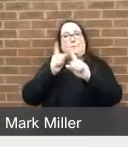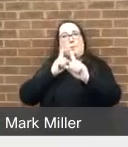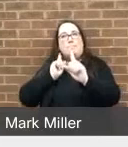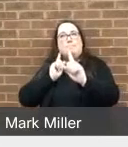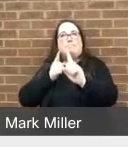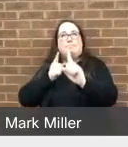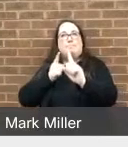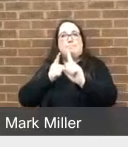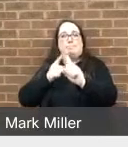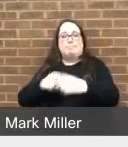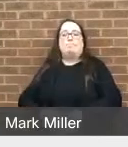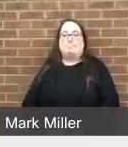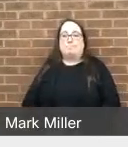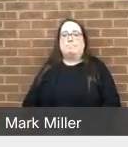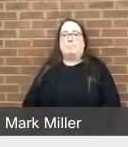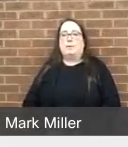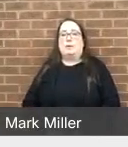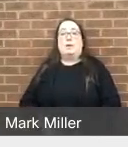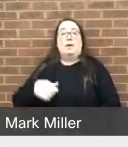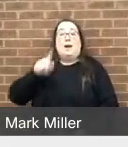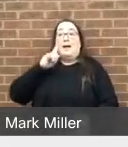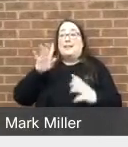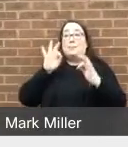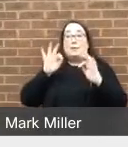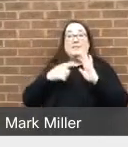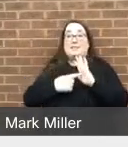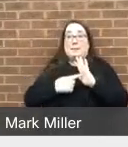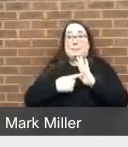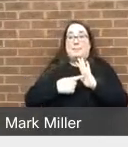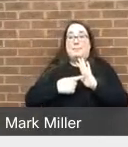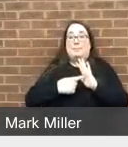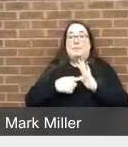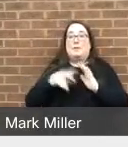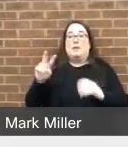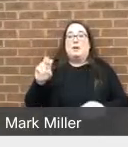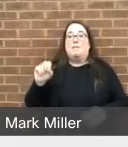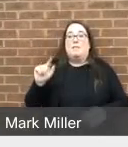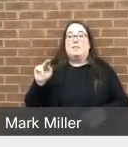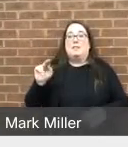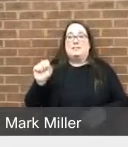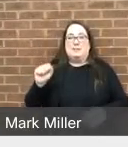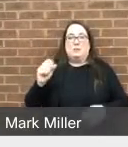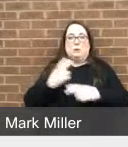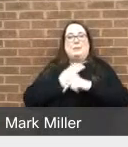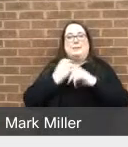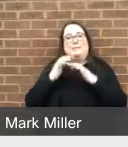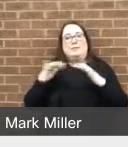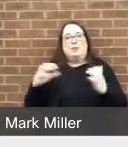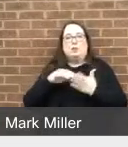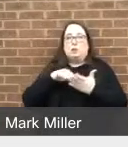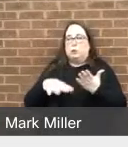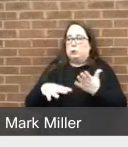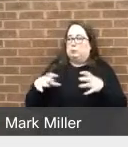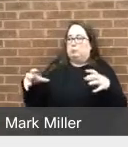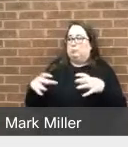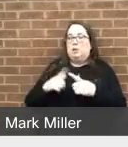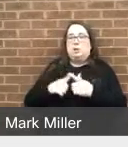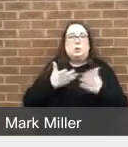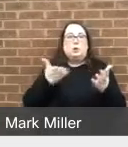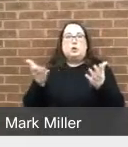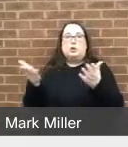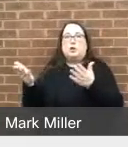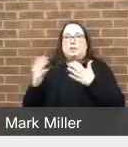goal. I think a perfect example of this would be Volunteens, which utilizes its diverse student base to serve the community